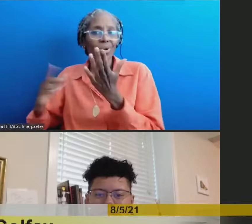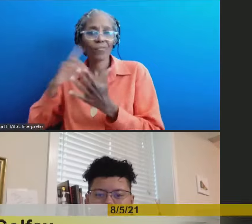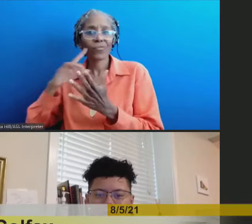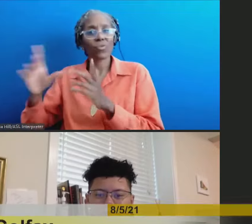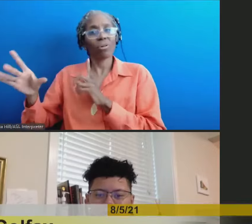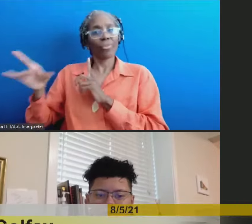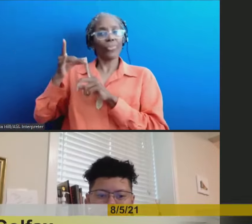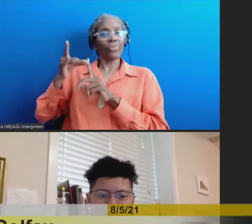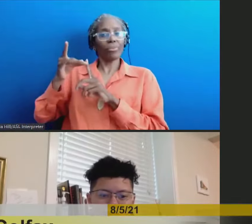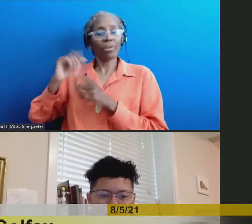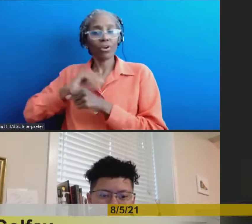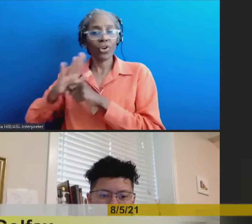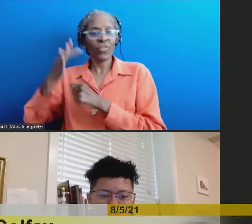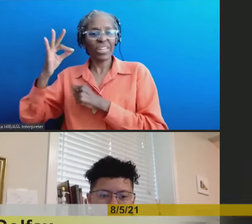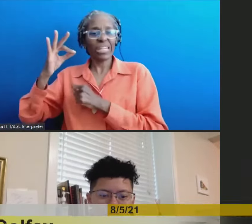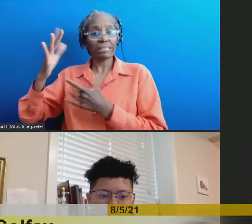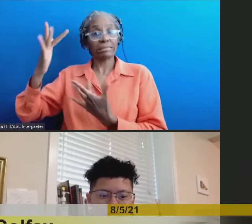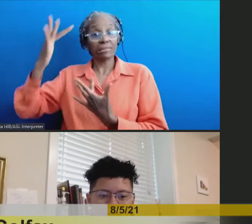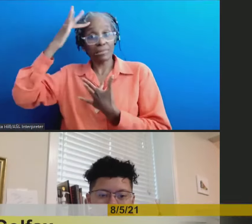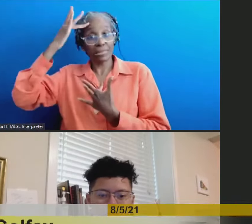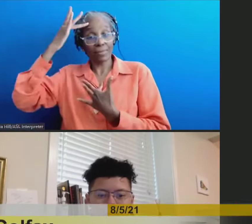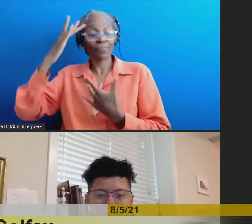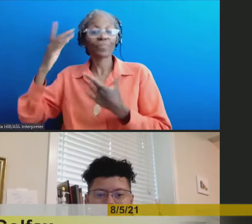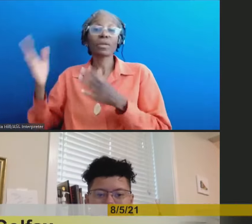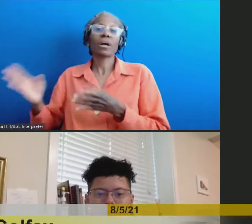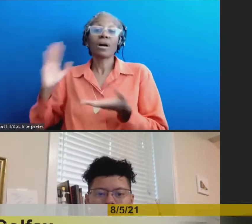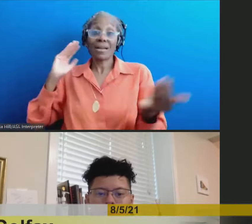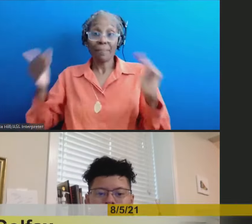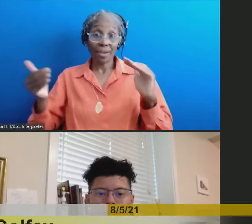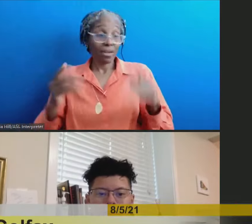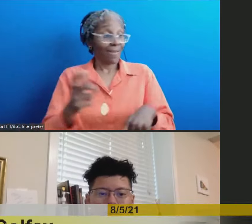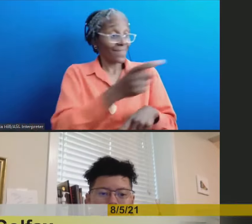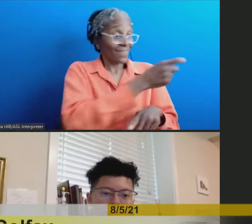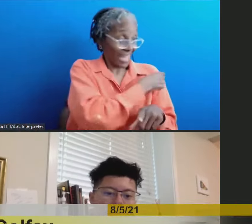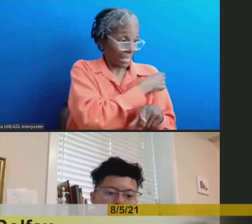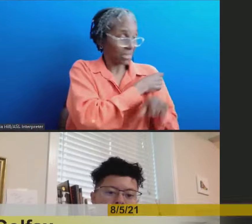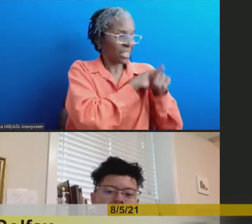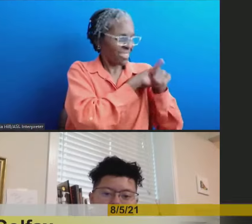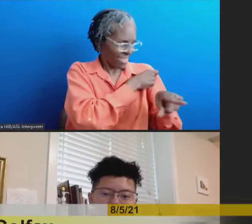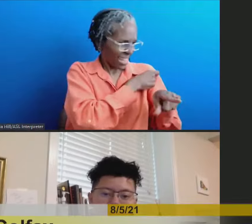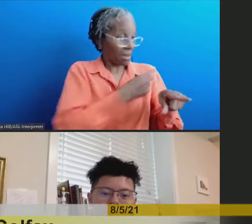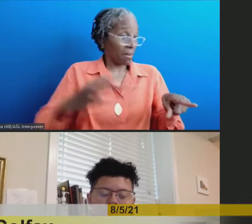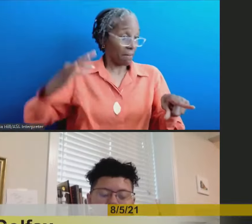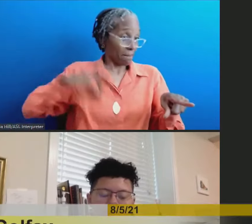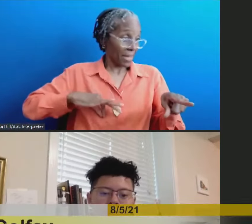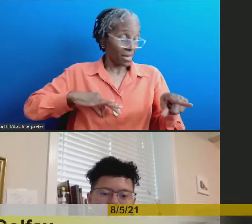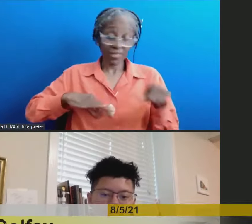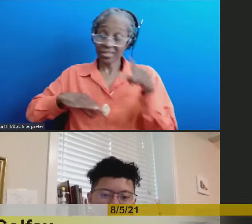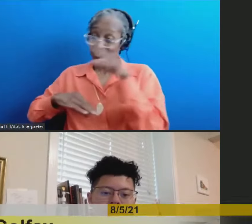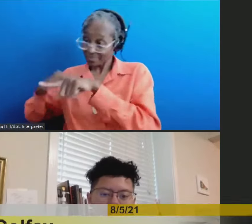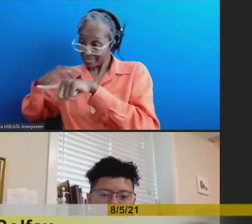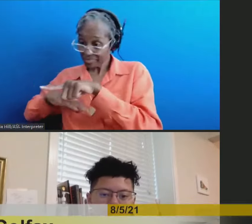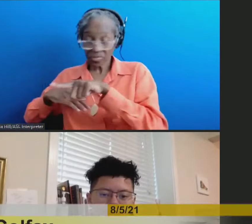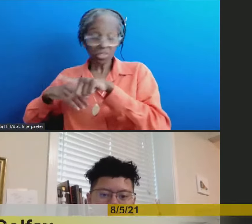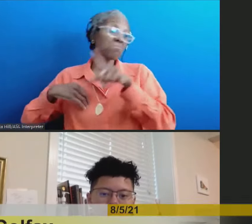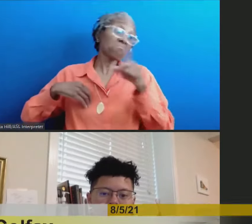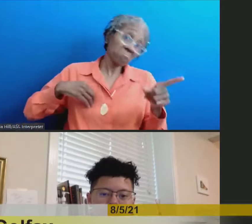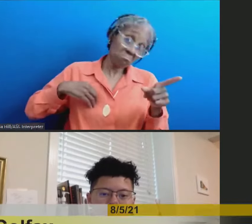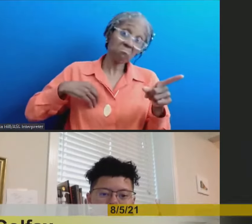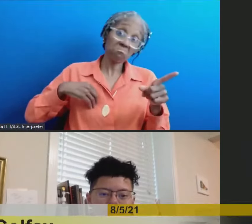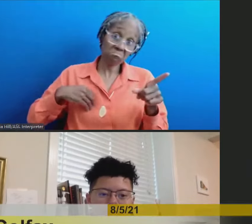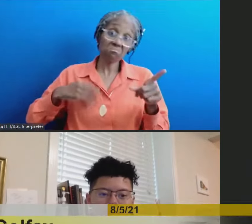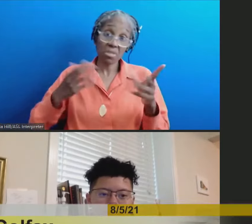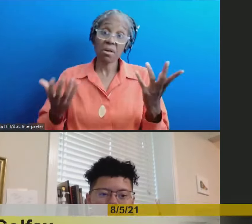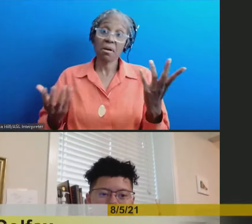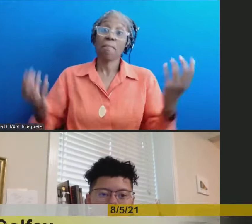So the benefits of these vaccines far outweigh downsides. But I'm happy to